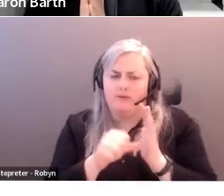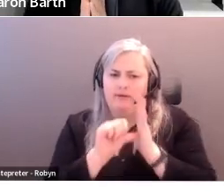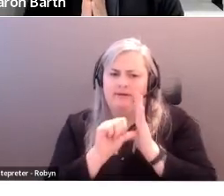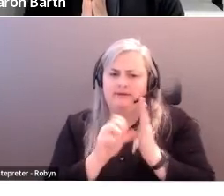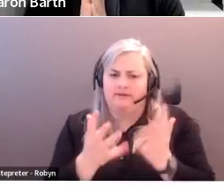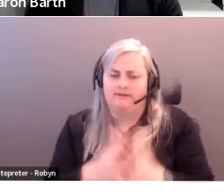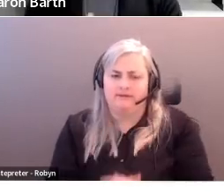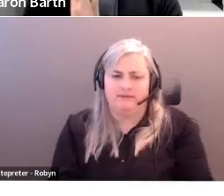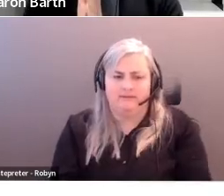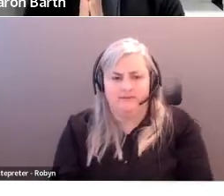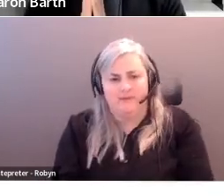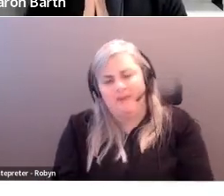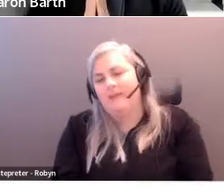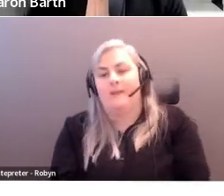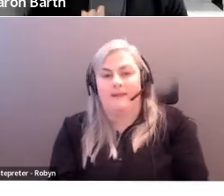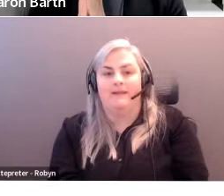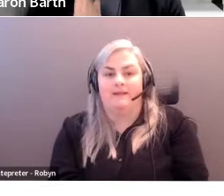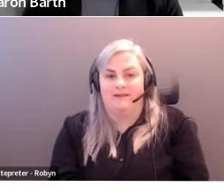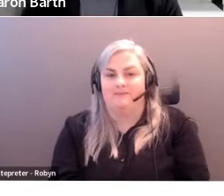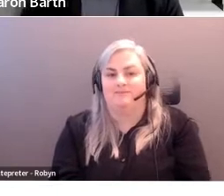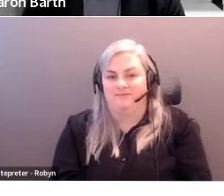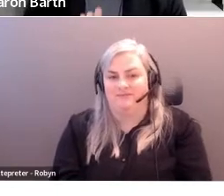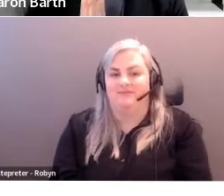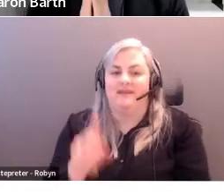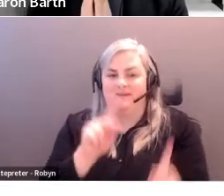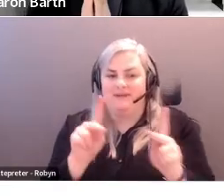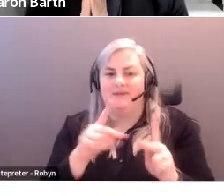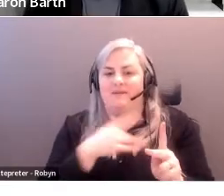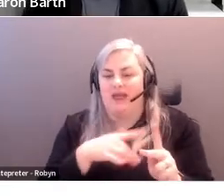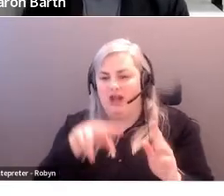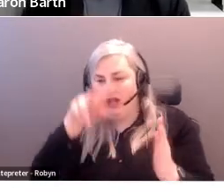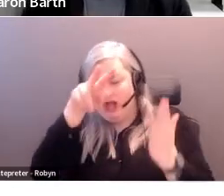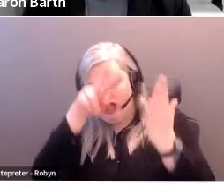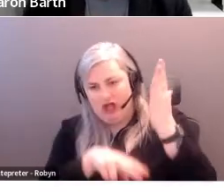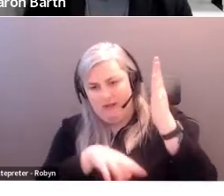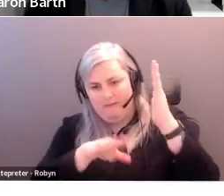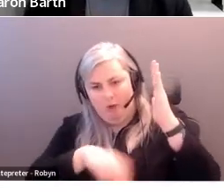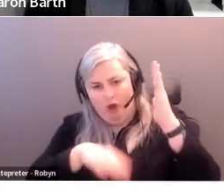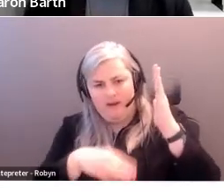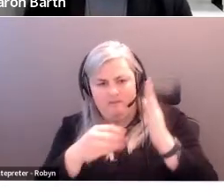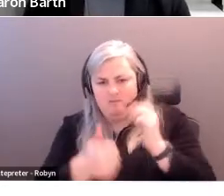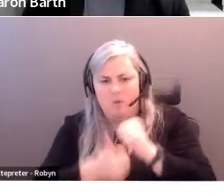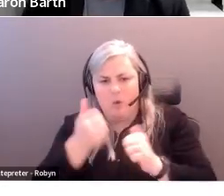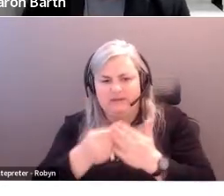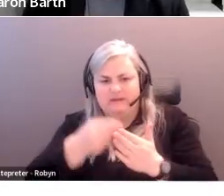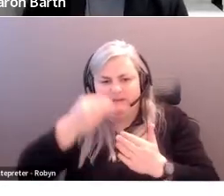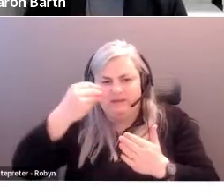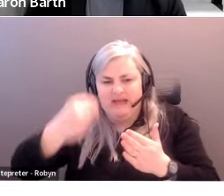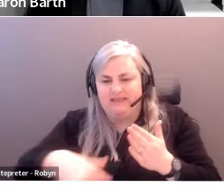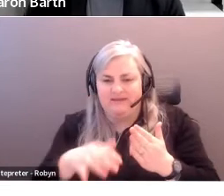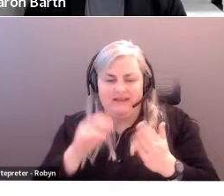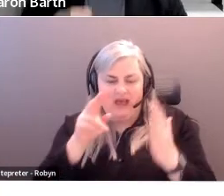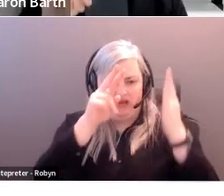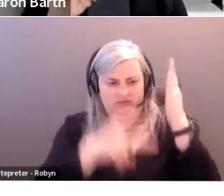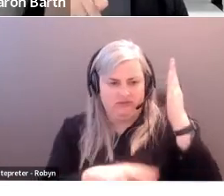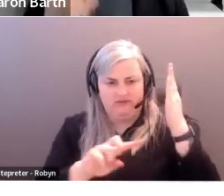Yeah. So I've seen people indicate the bottom, right? The most expensive one. So that's where most of our eyes go